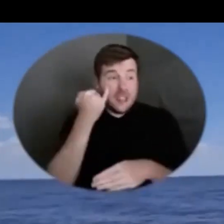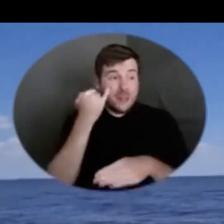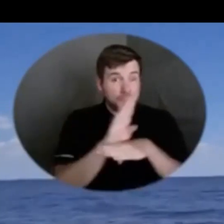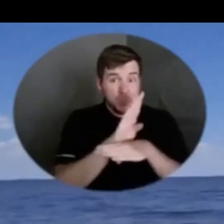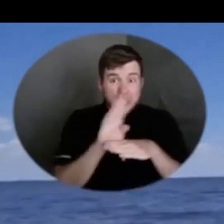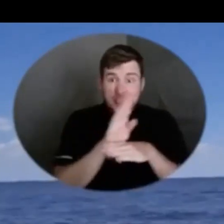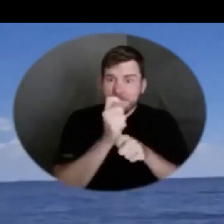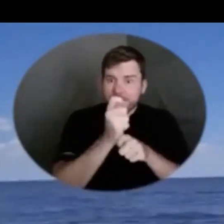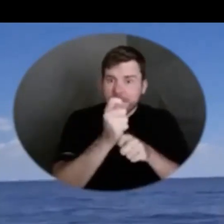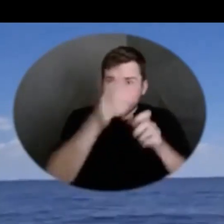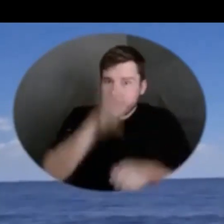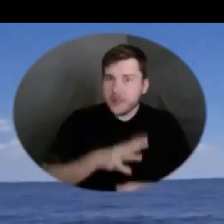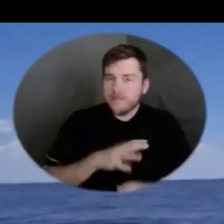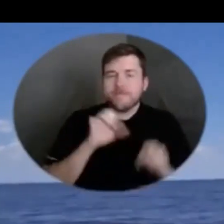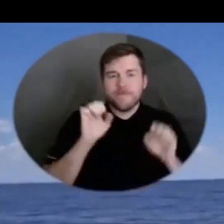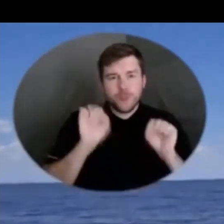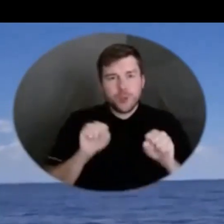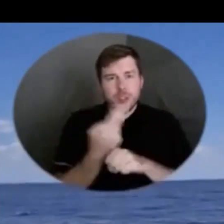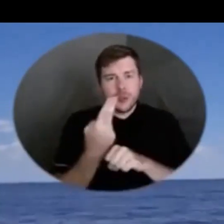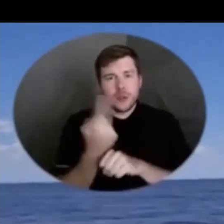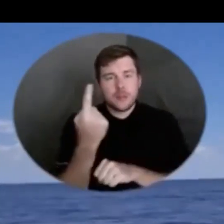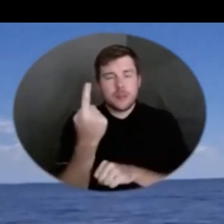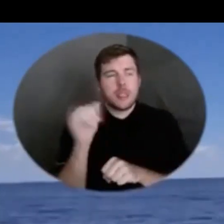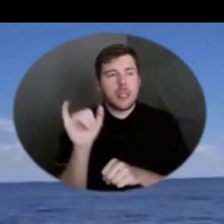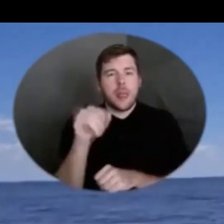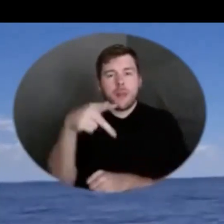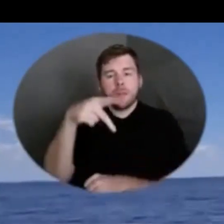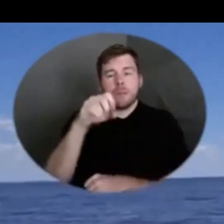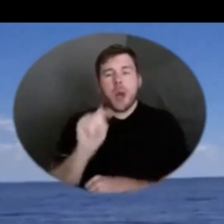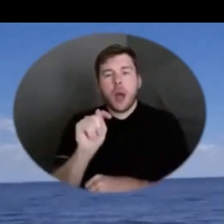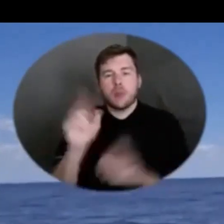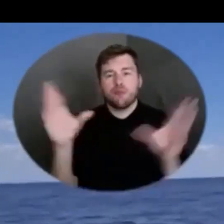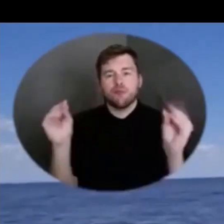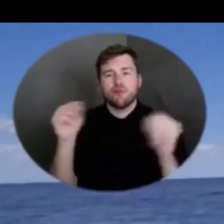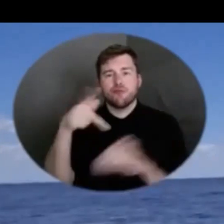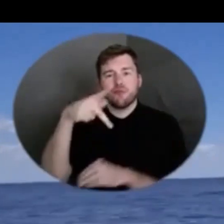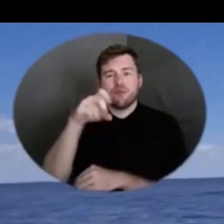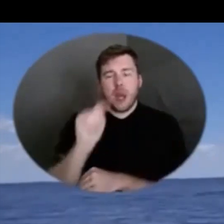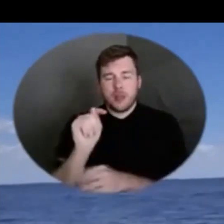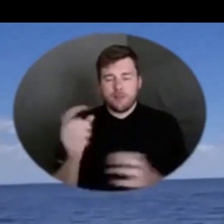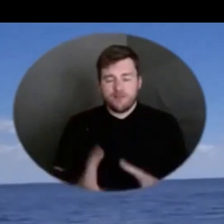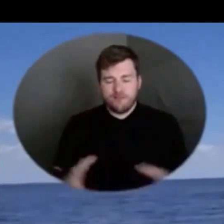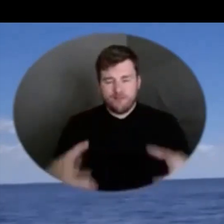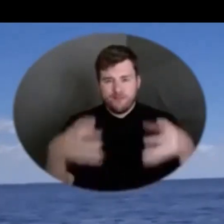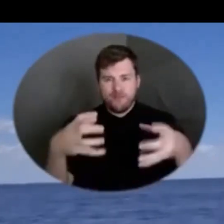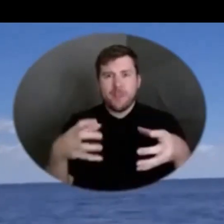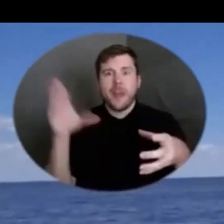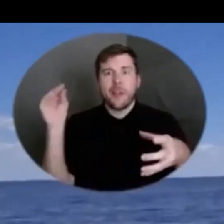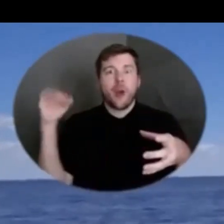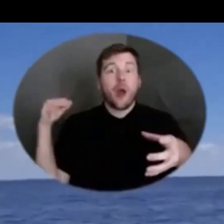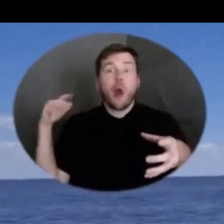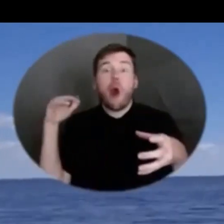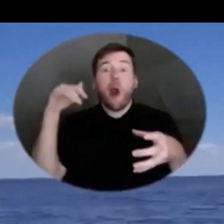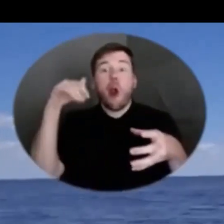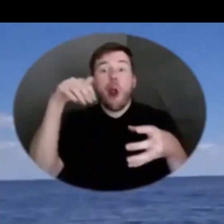pot, and I can grab one and show you those in here in a minute. But basically, you just have a feeder, and they go into it, and they're kind of caught, go out there the next